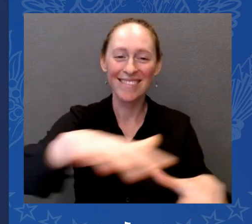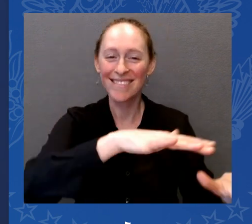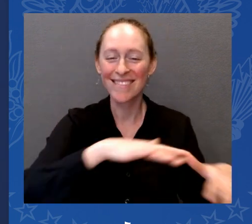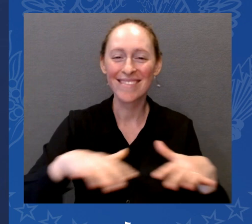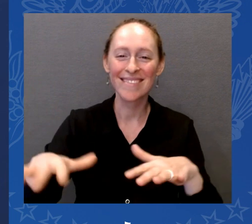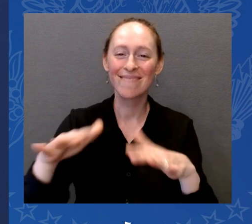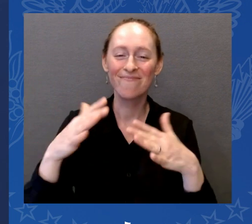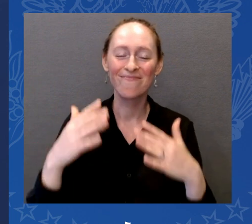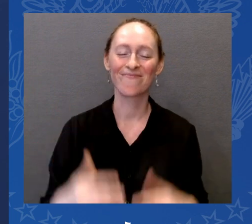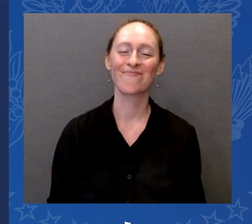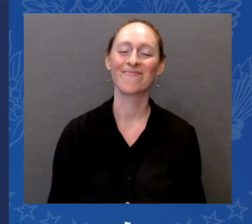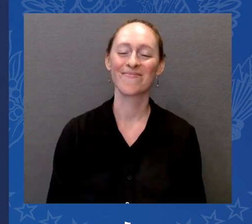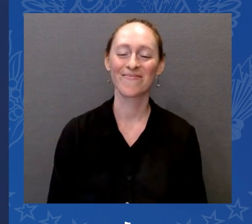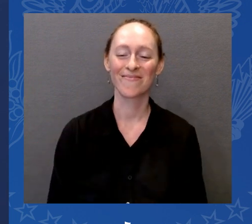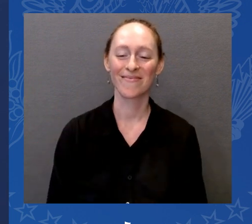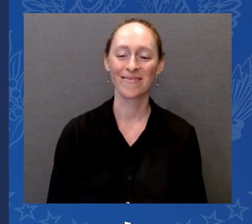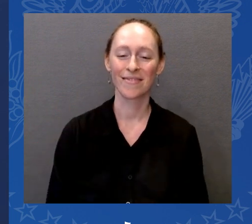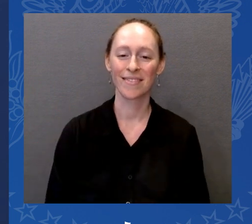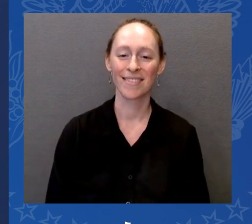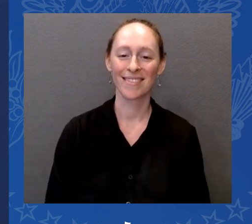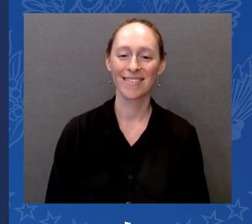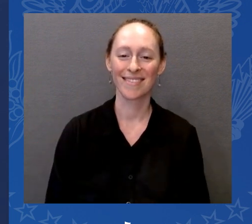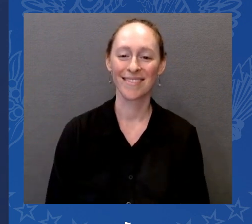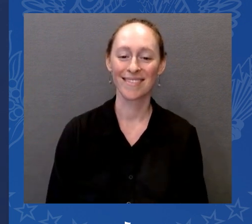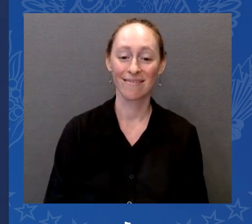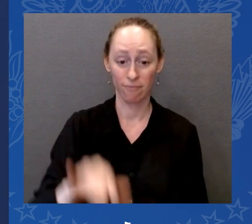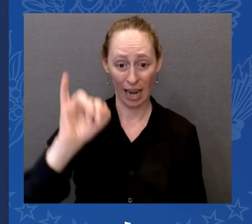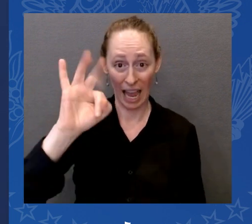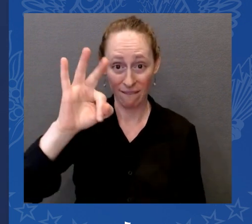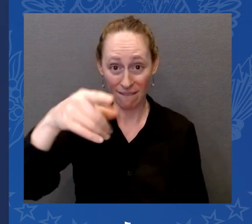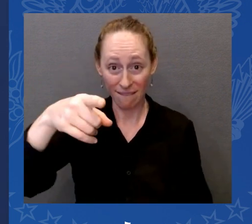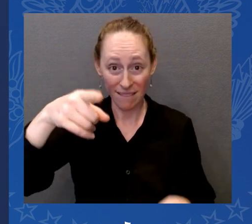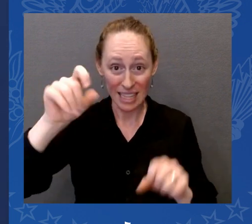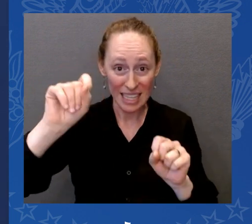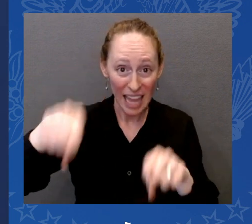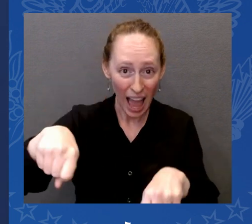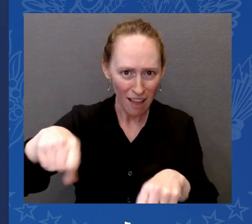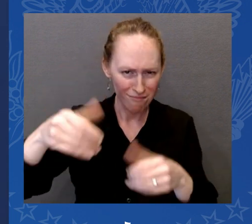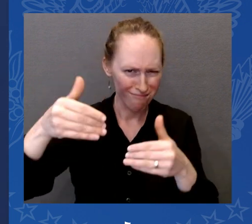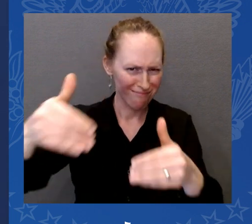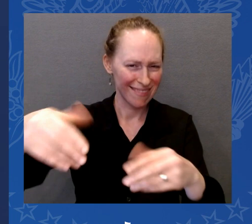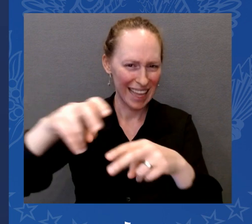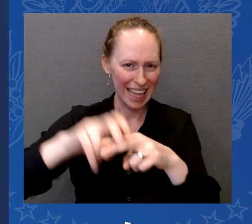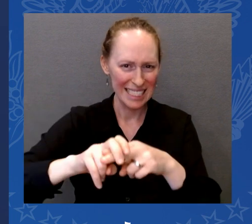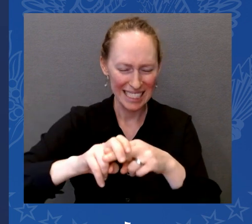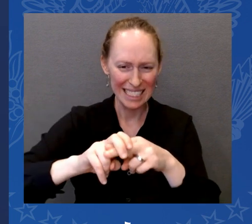If you have a seat, take it. If you don't, I'd probably leave.